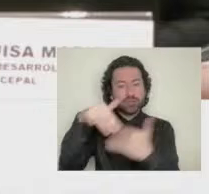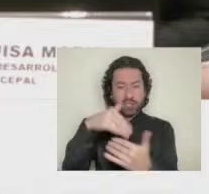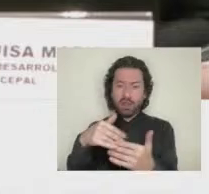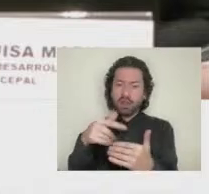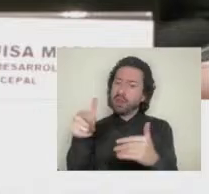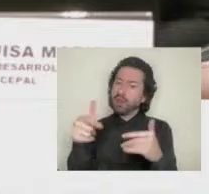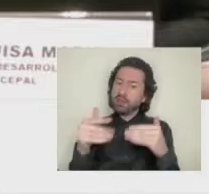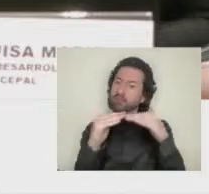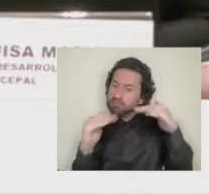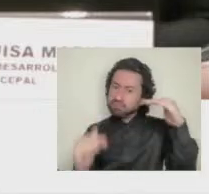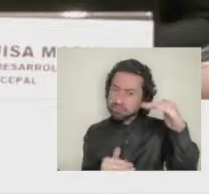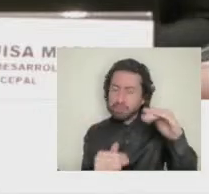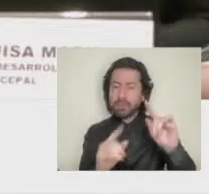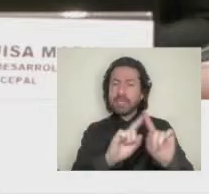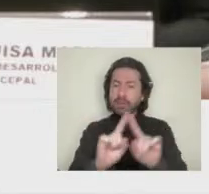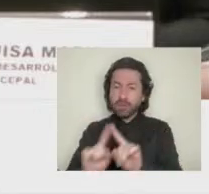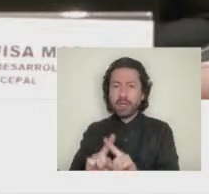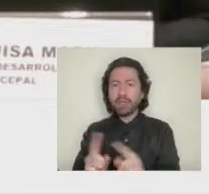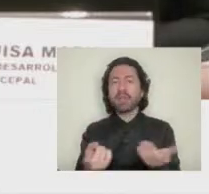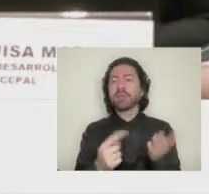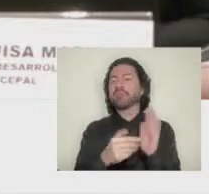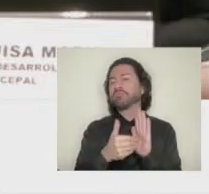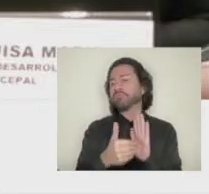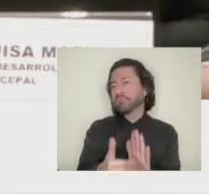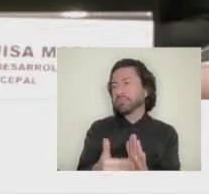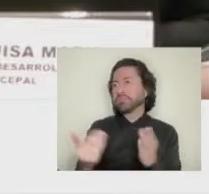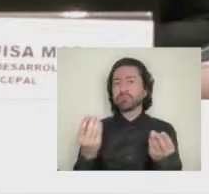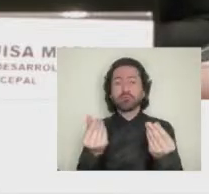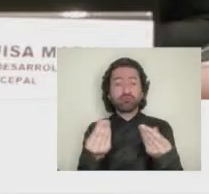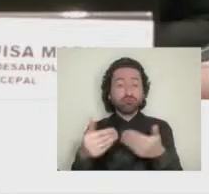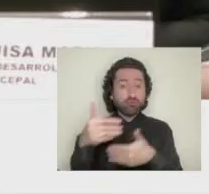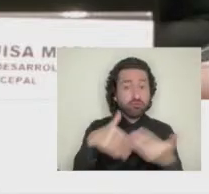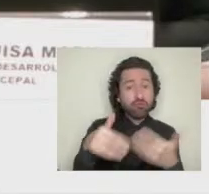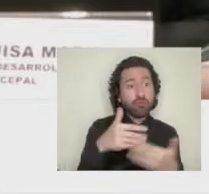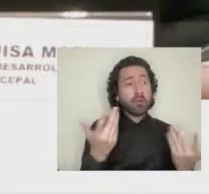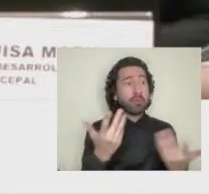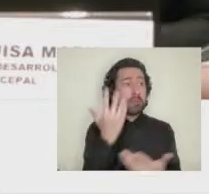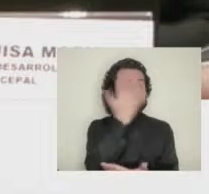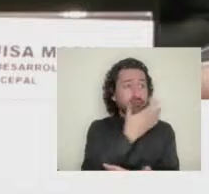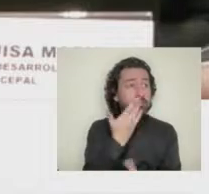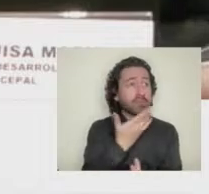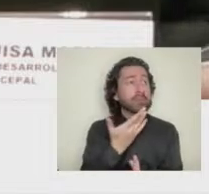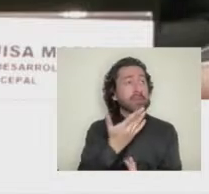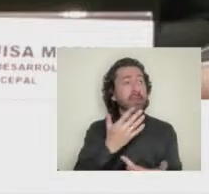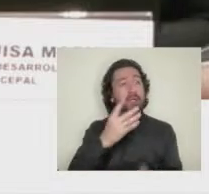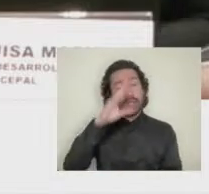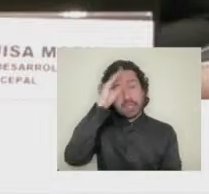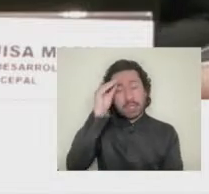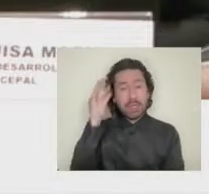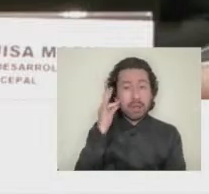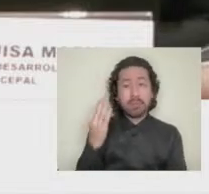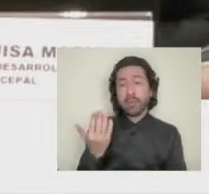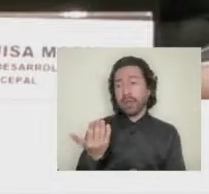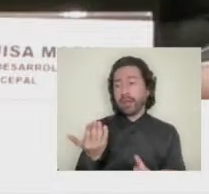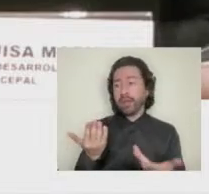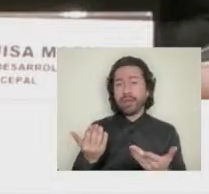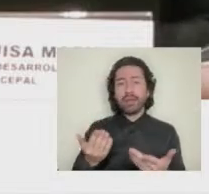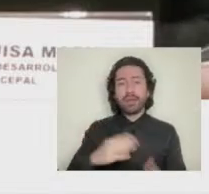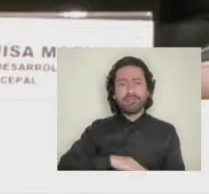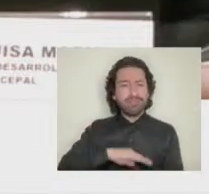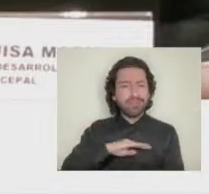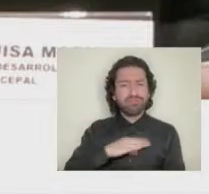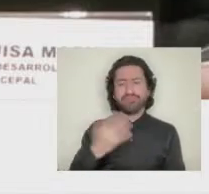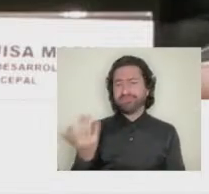with the structure of society. For example, These are related to the social